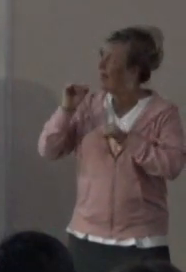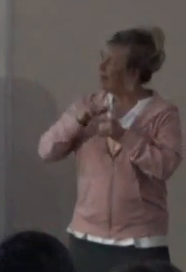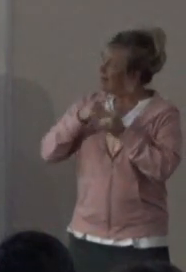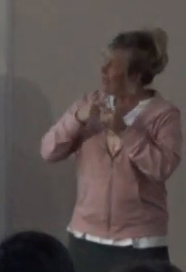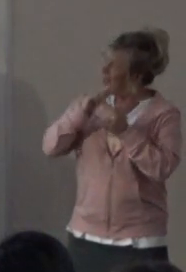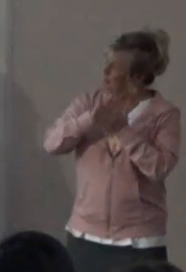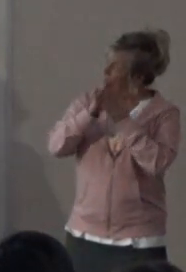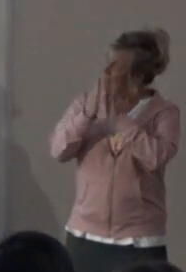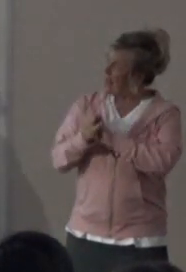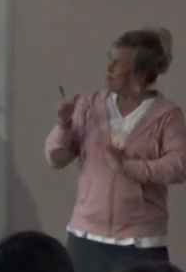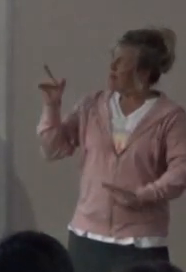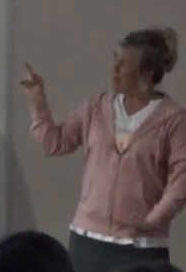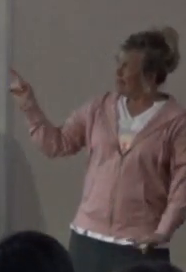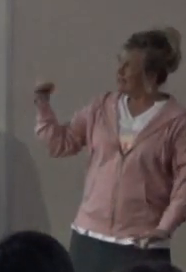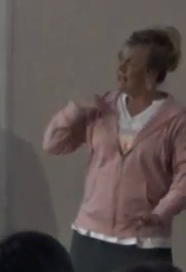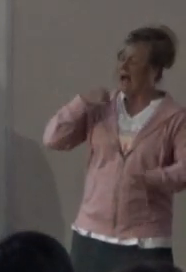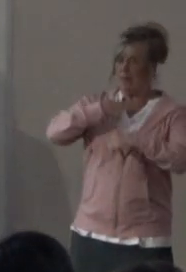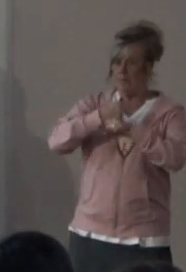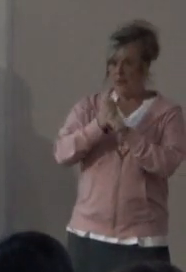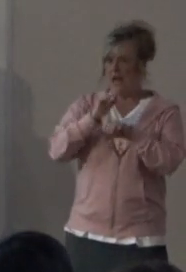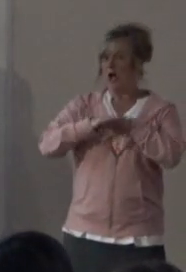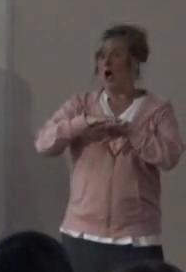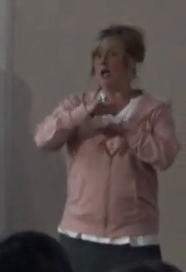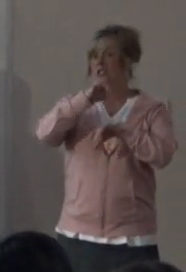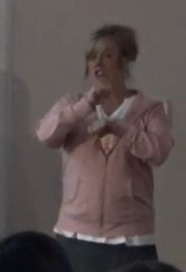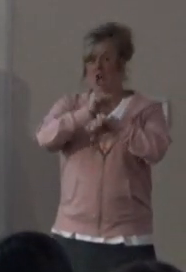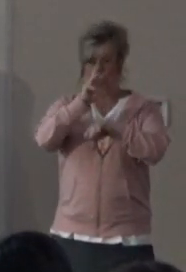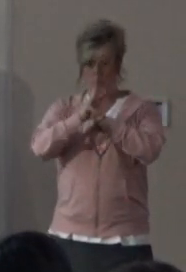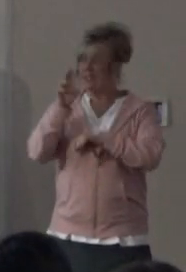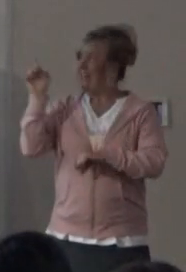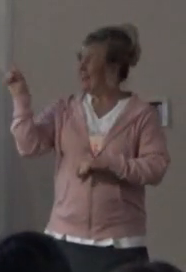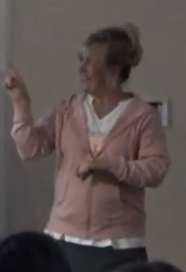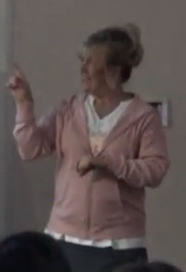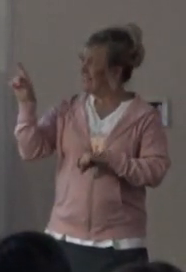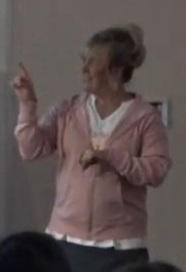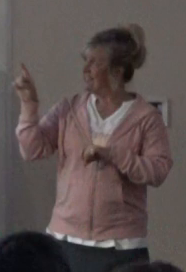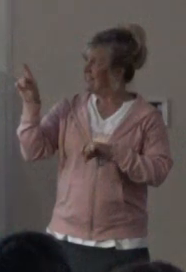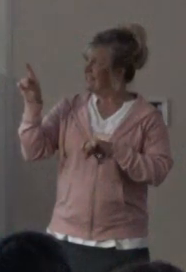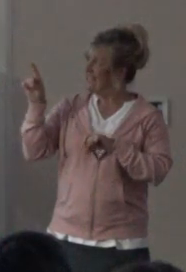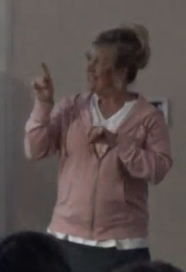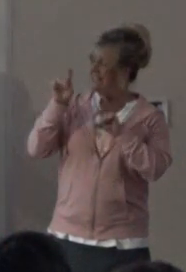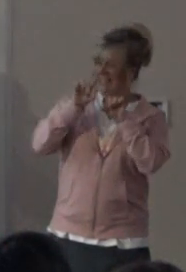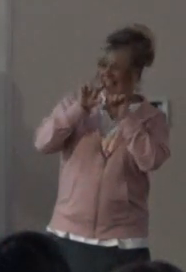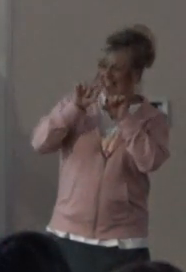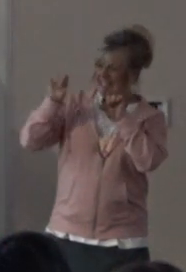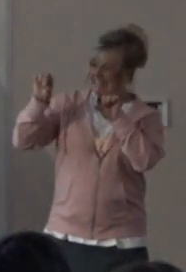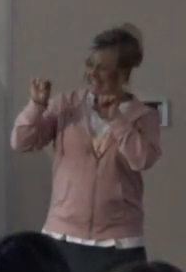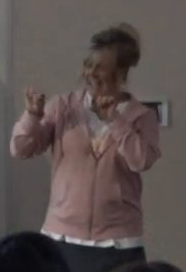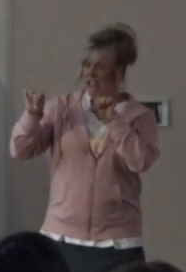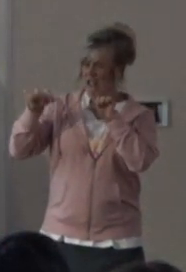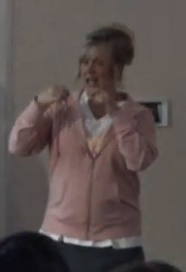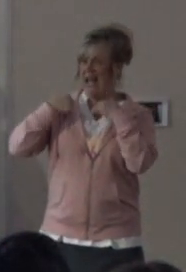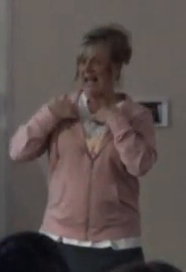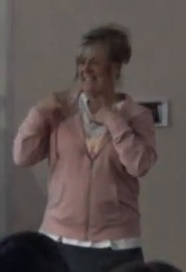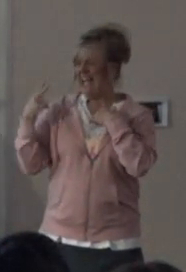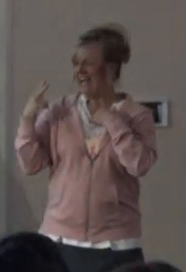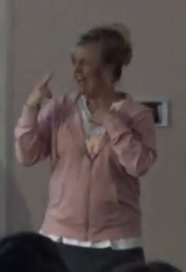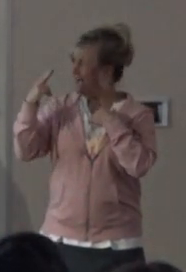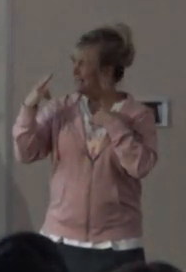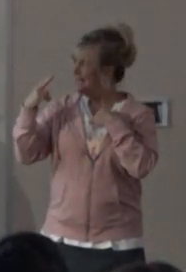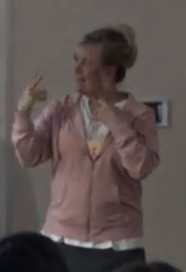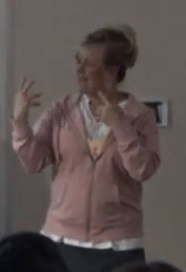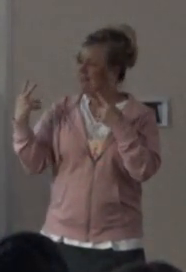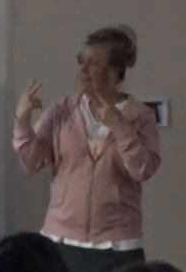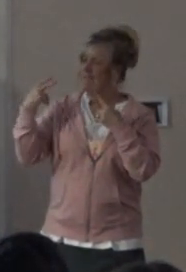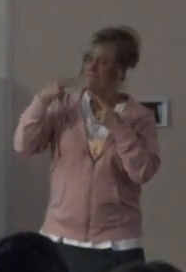into this that I created on SolidWorks. And this little extension that's coming off of it basically has a cutout in it that